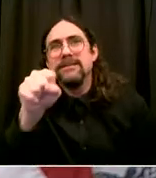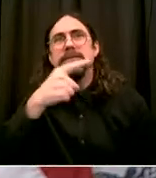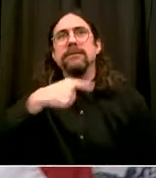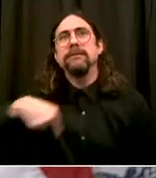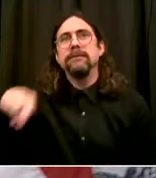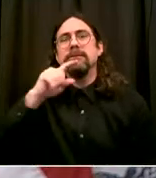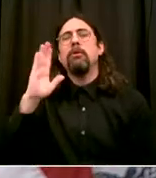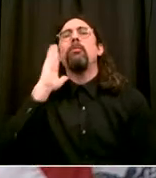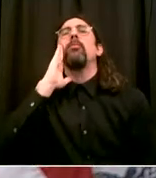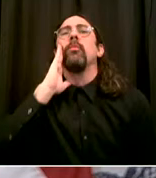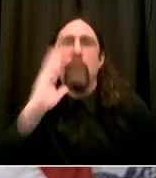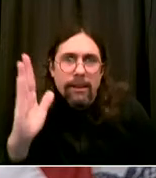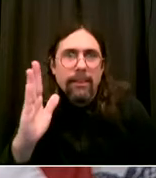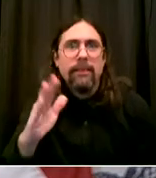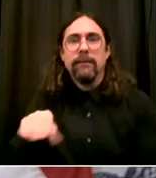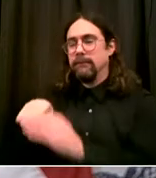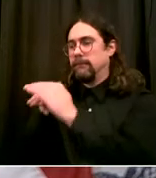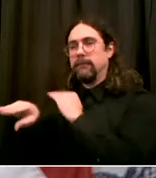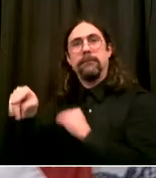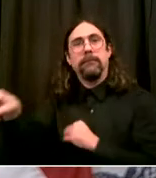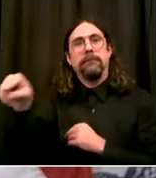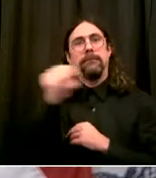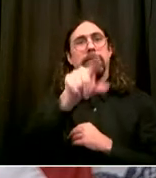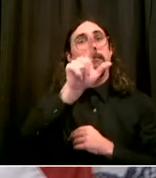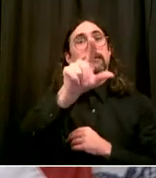The next is Samantha Liebman from 1010 Winds.